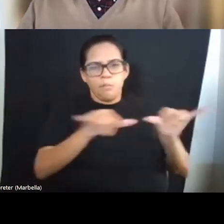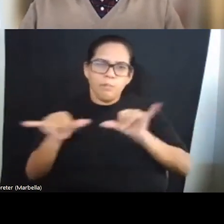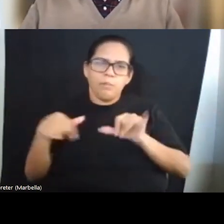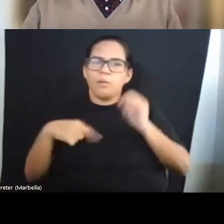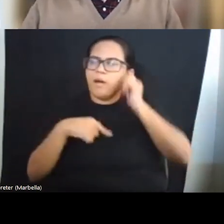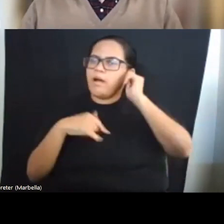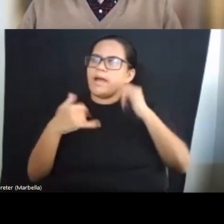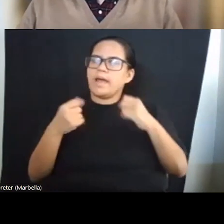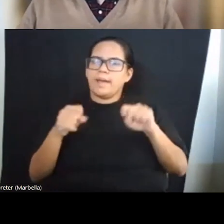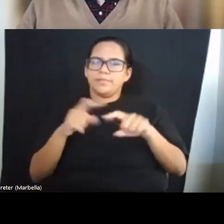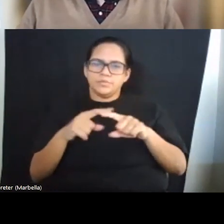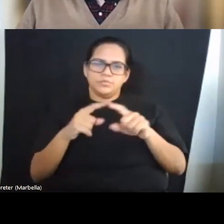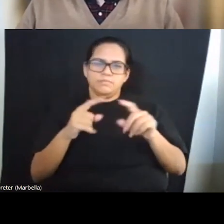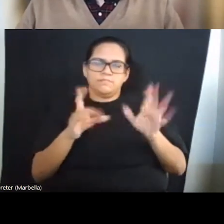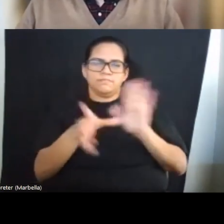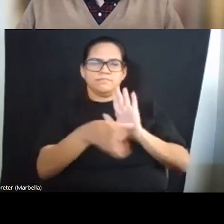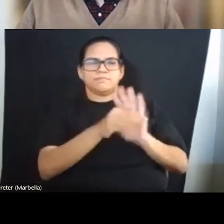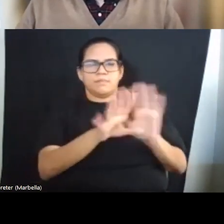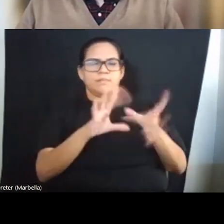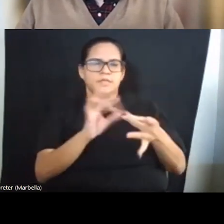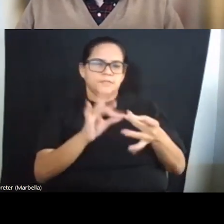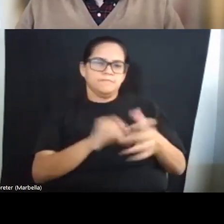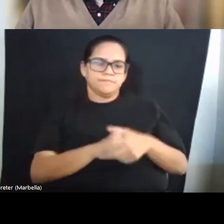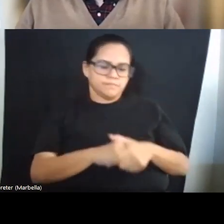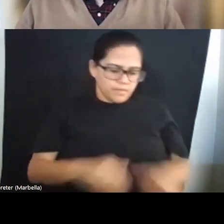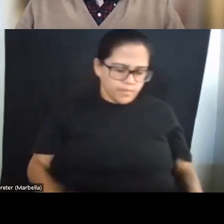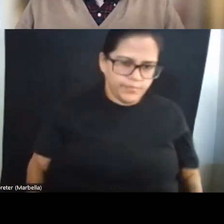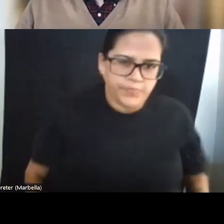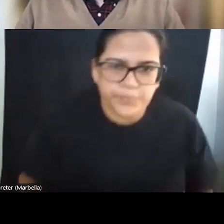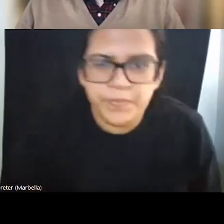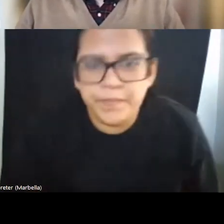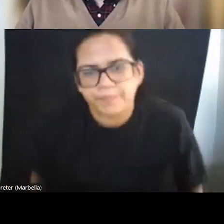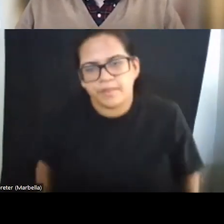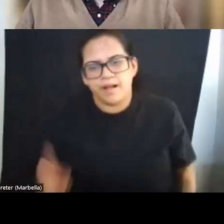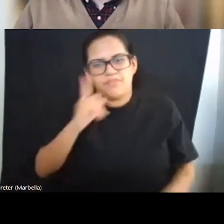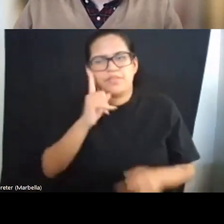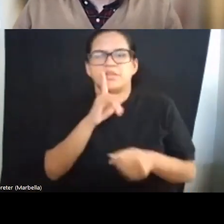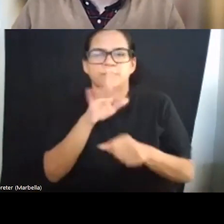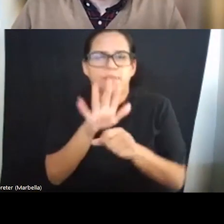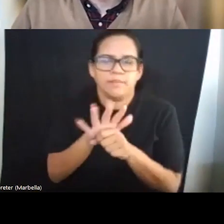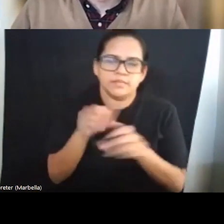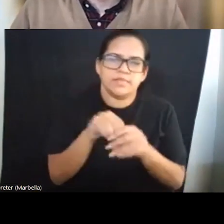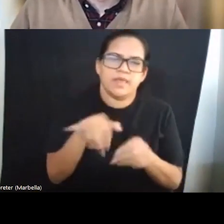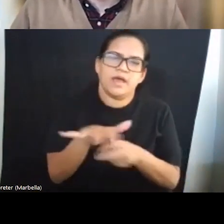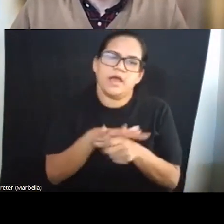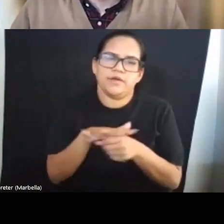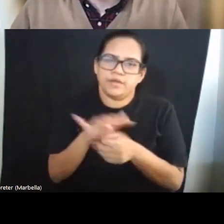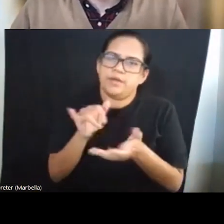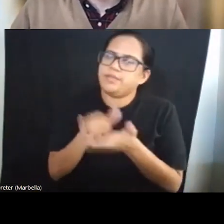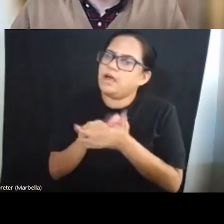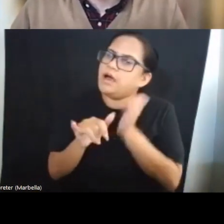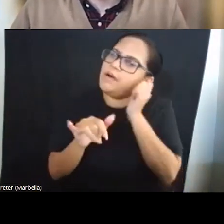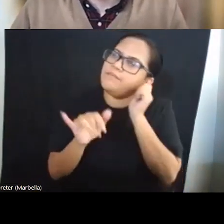to revive it to carry that message. So I think there are promises in that area, but at